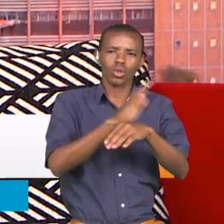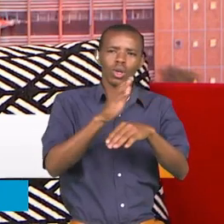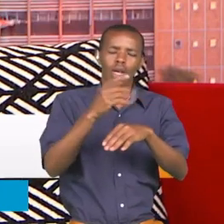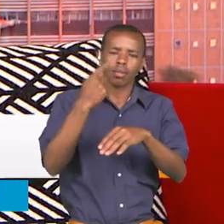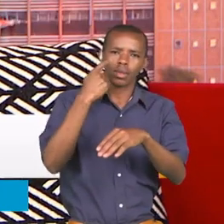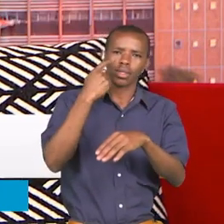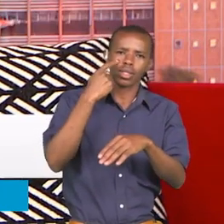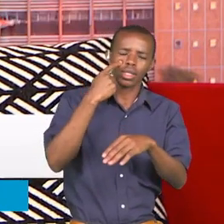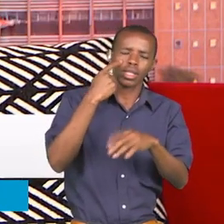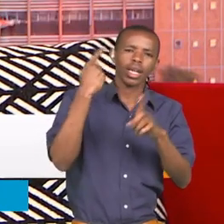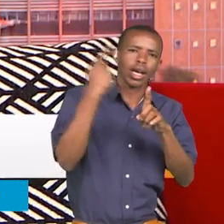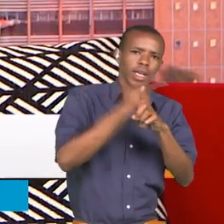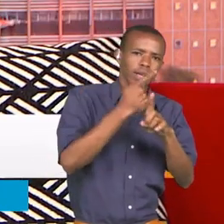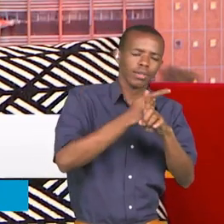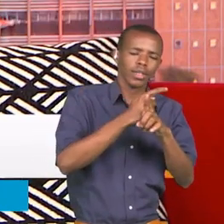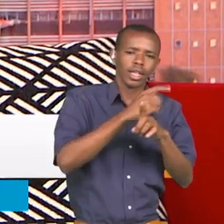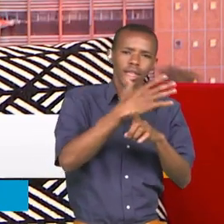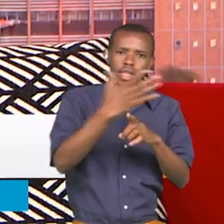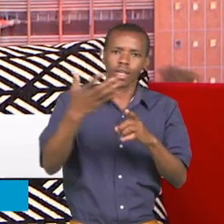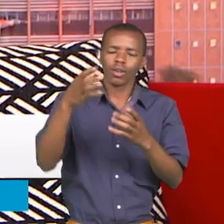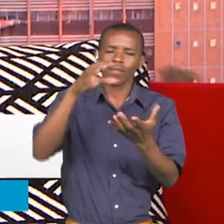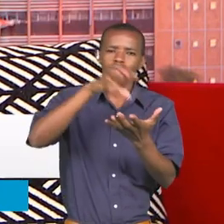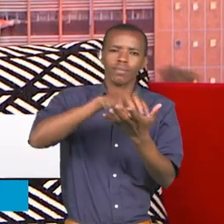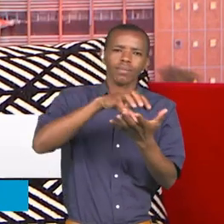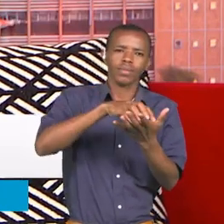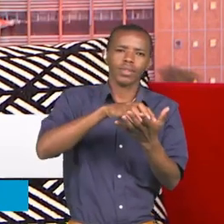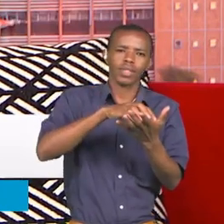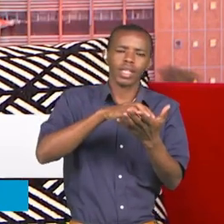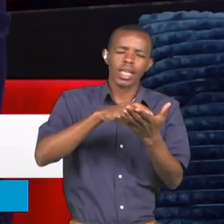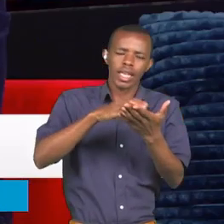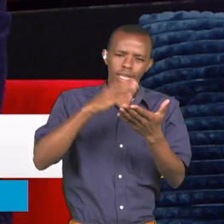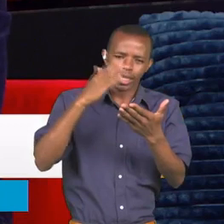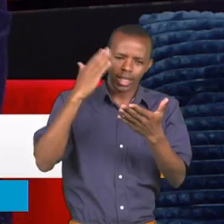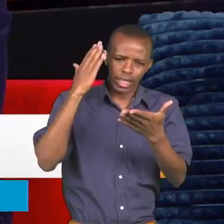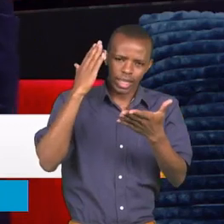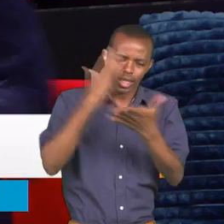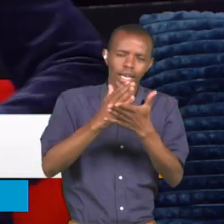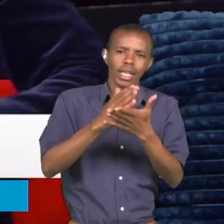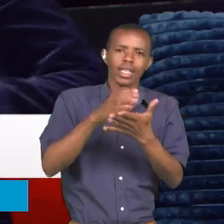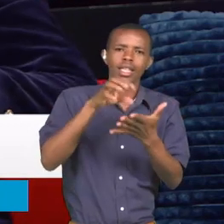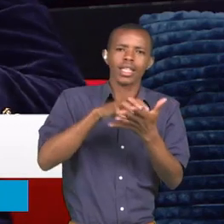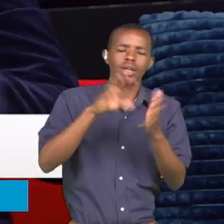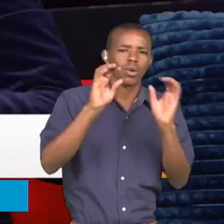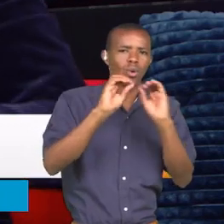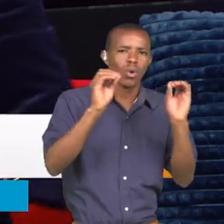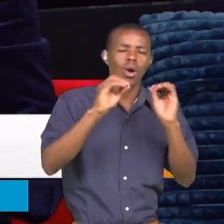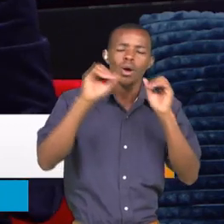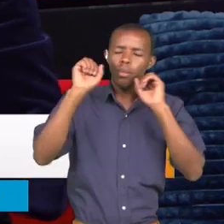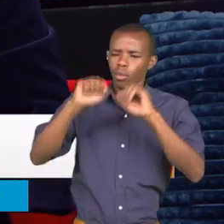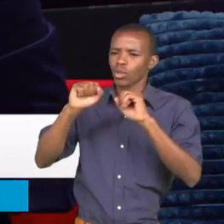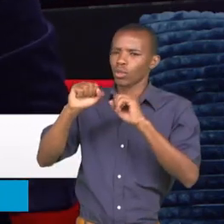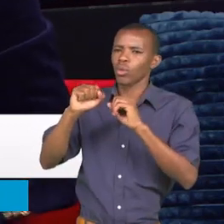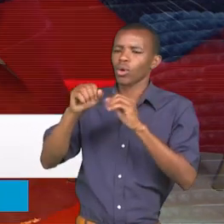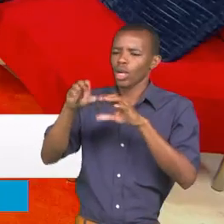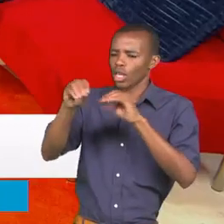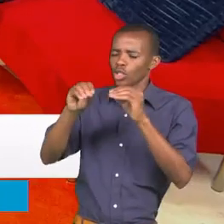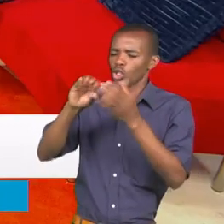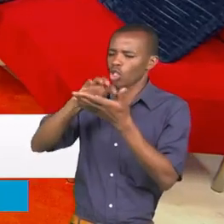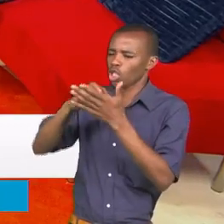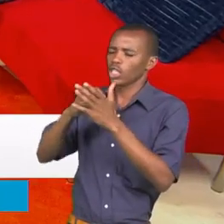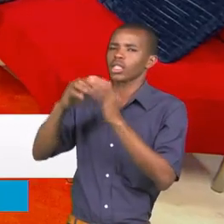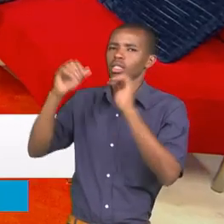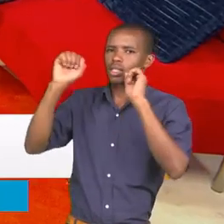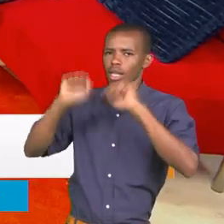thing. It's a different rendition of the thing. It is not the exact thing. The exact thing. It's not the exact thing. So rendition can change everything. The rendition can change,